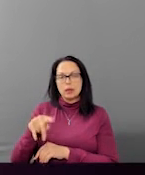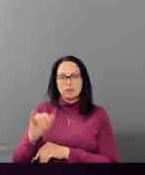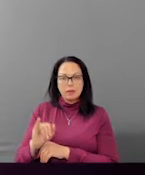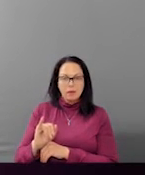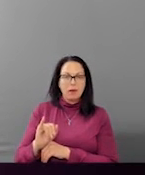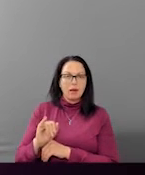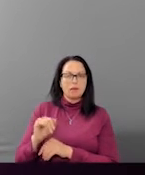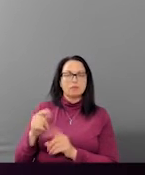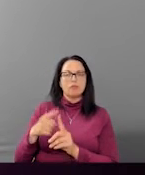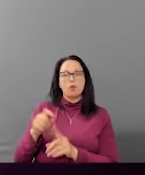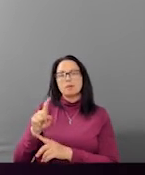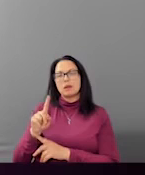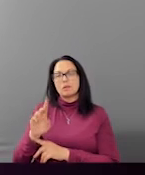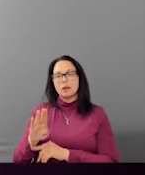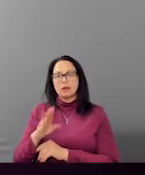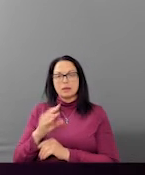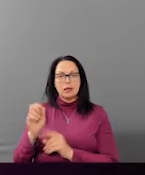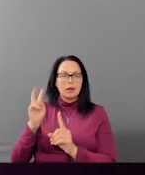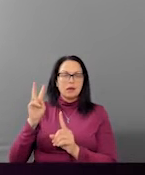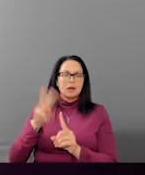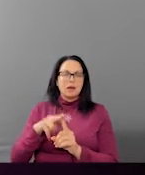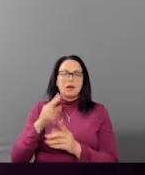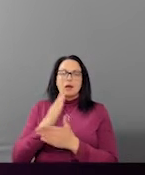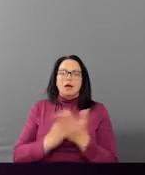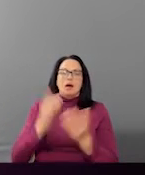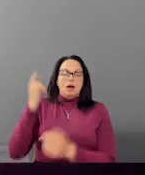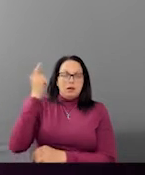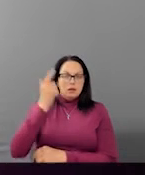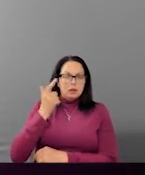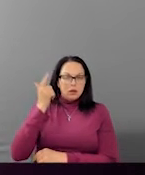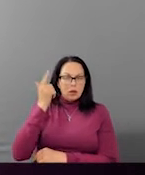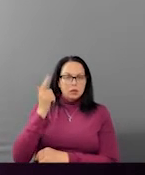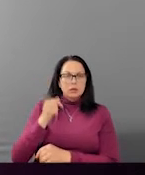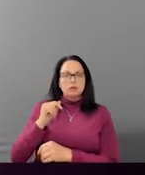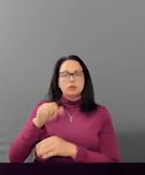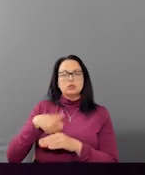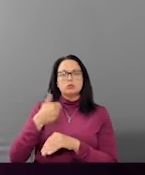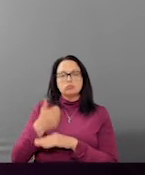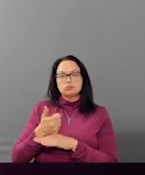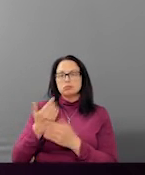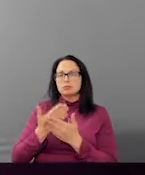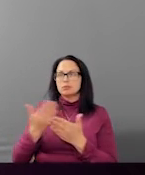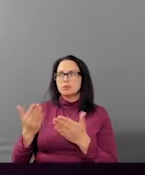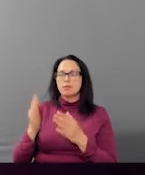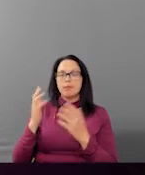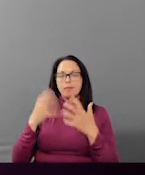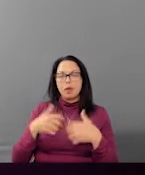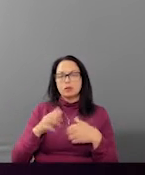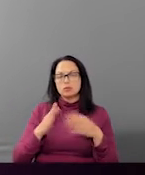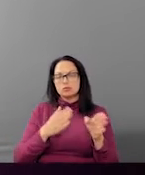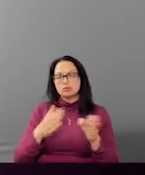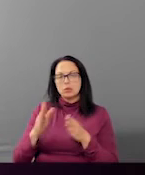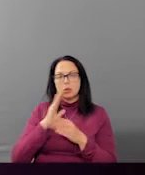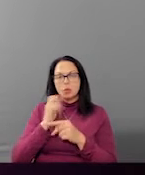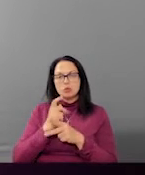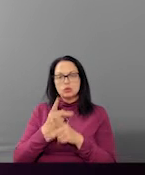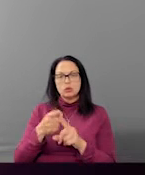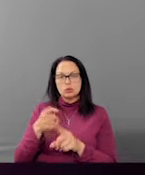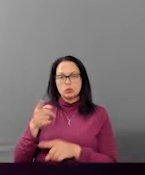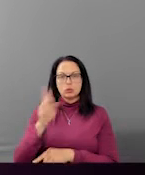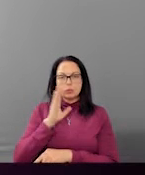some database. It applies some logic to construct this object that matches your schema and then returns it to you.